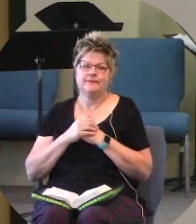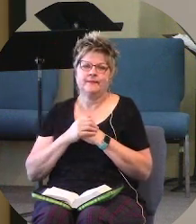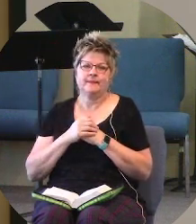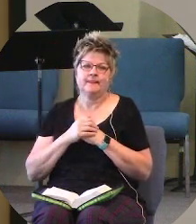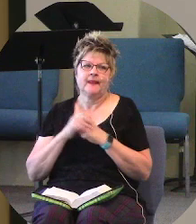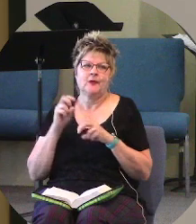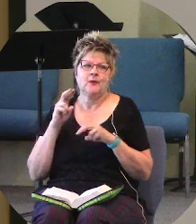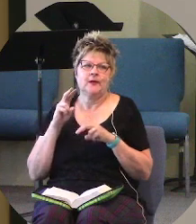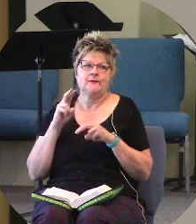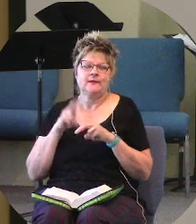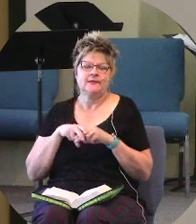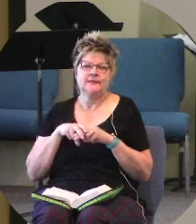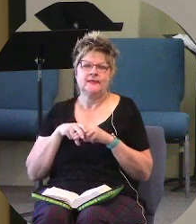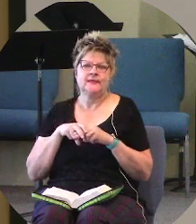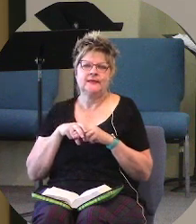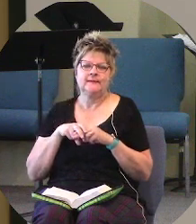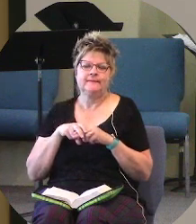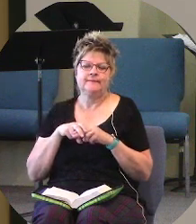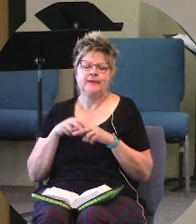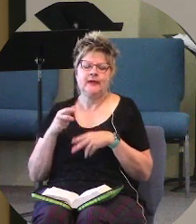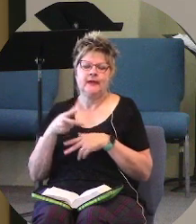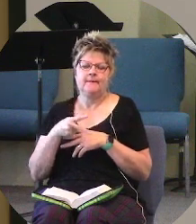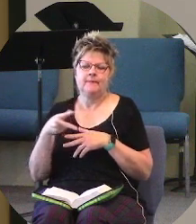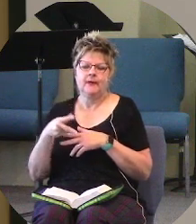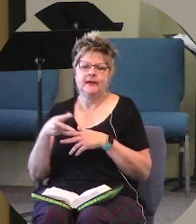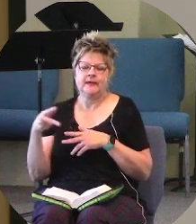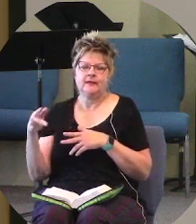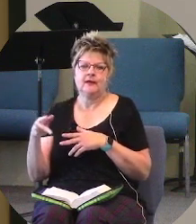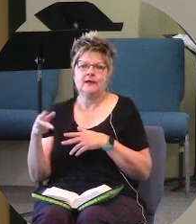we're sitting out in a parking lot off of